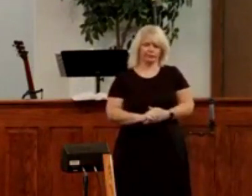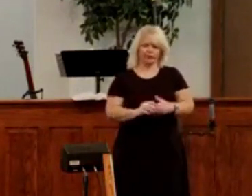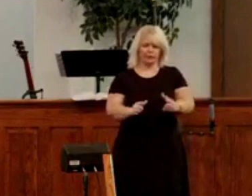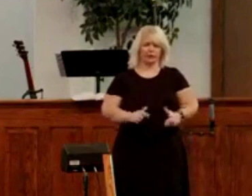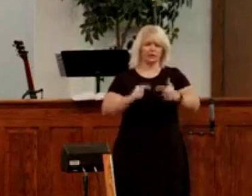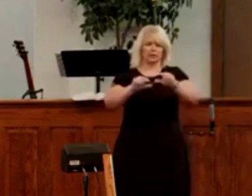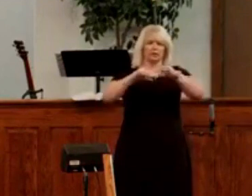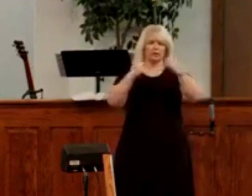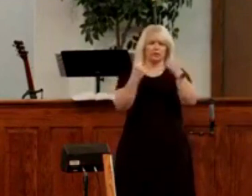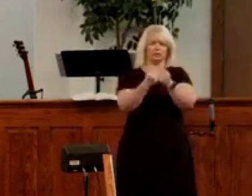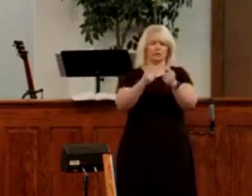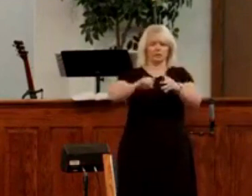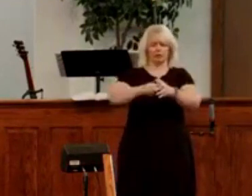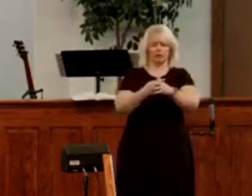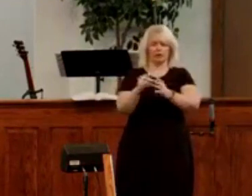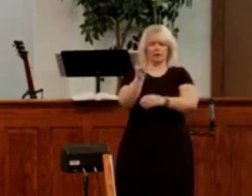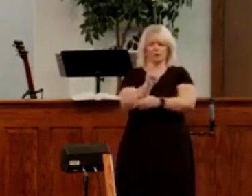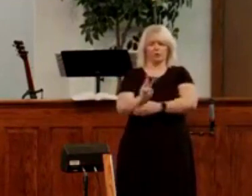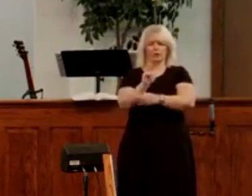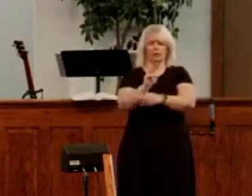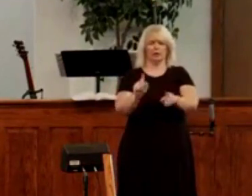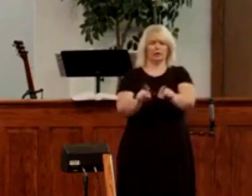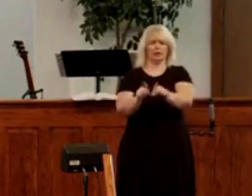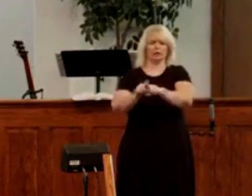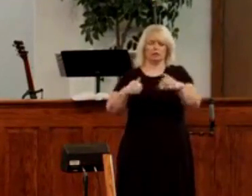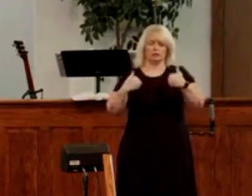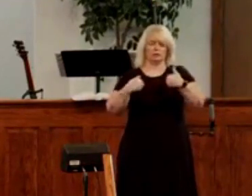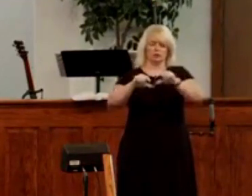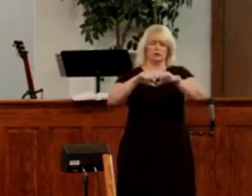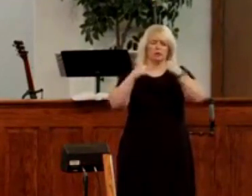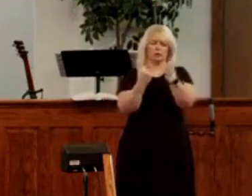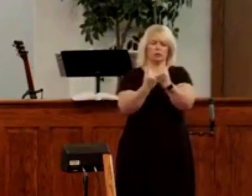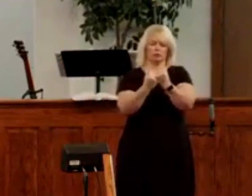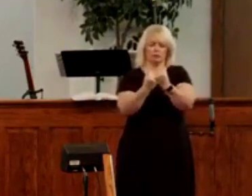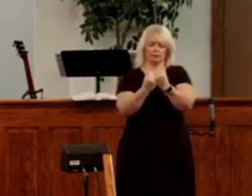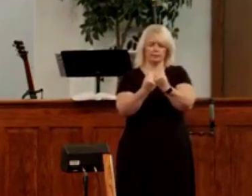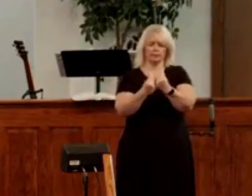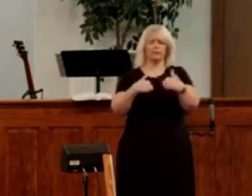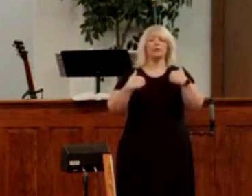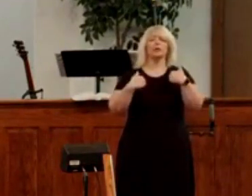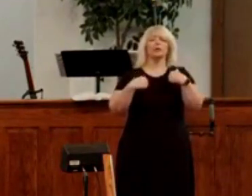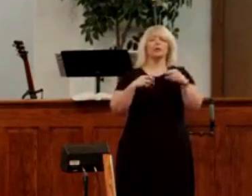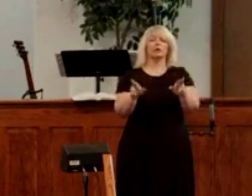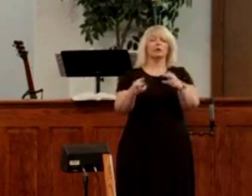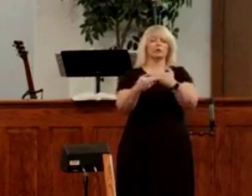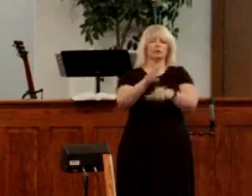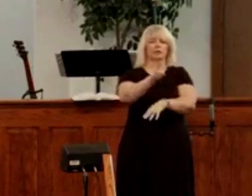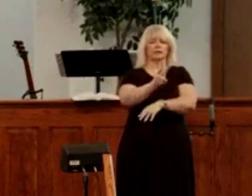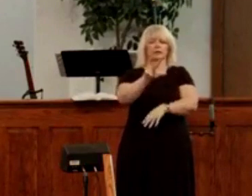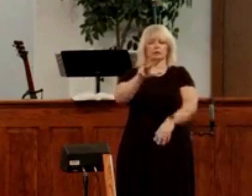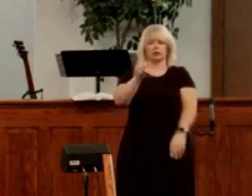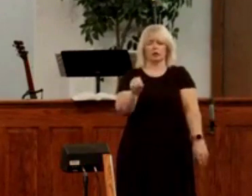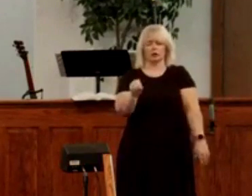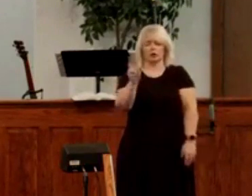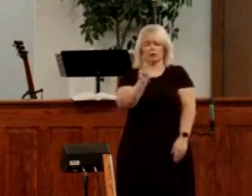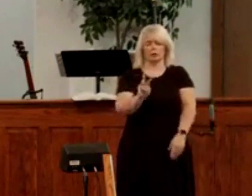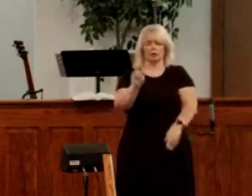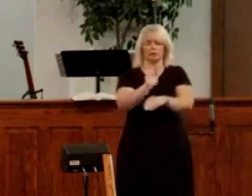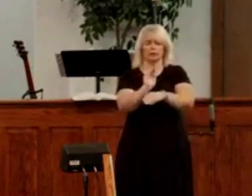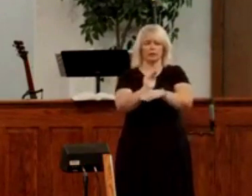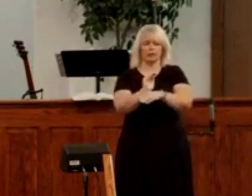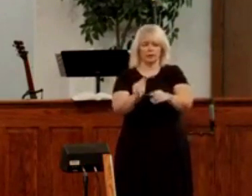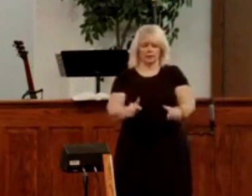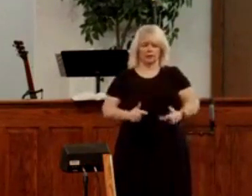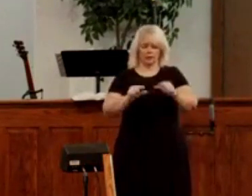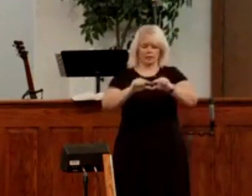are going to be kicking off this Wednesday, as well as youth groups. So if you're in the youth group, you'll be in the youth room at 6:30 on a Wednesday night. Life